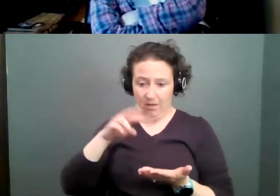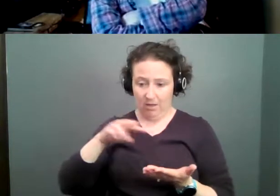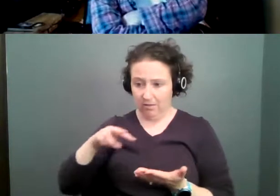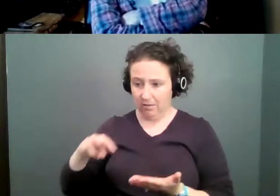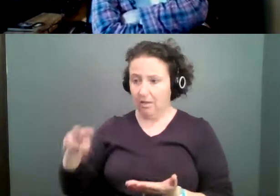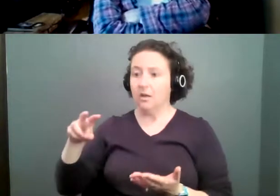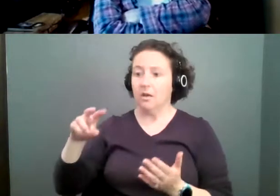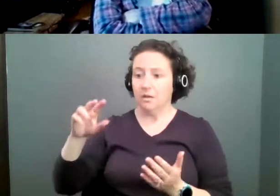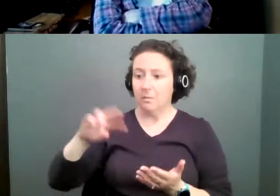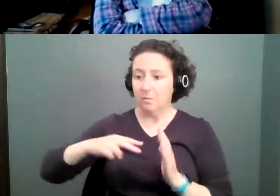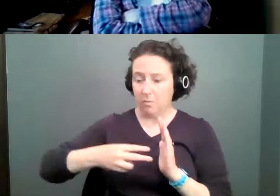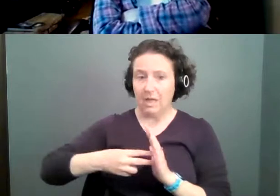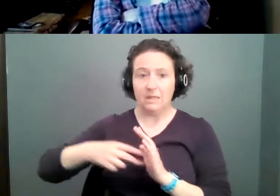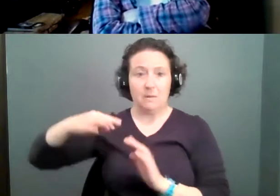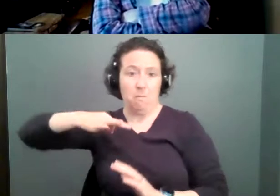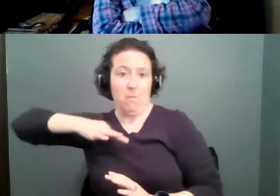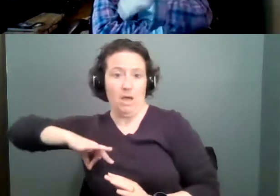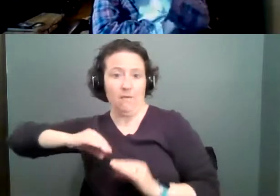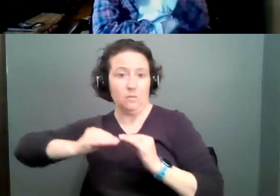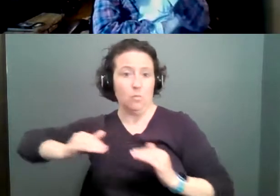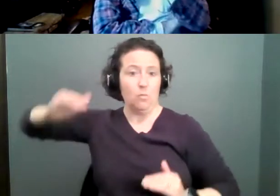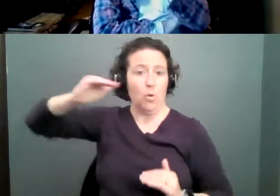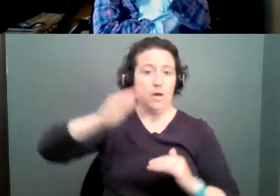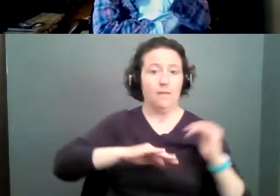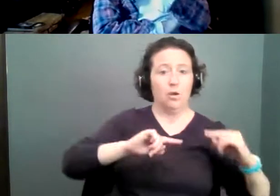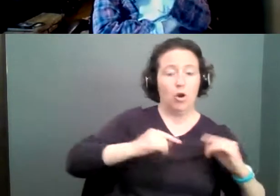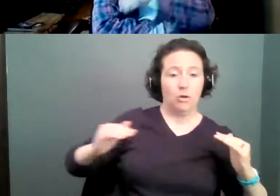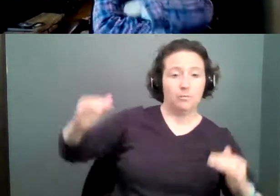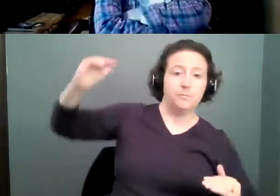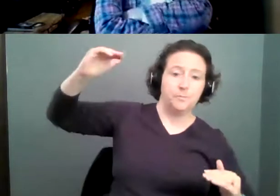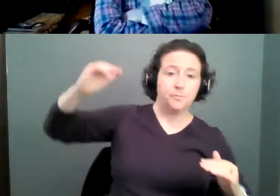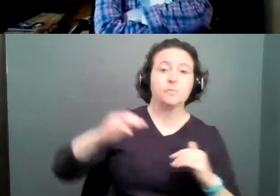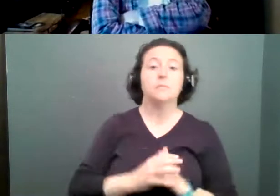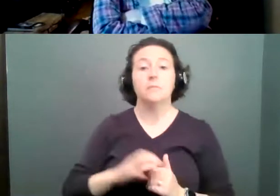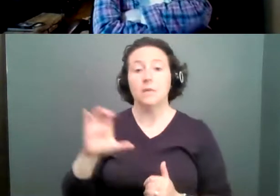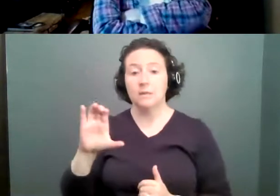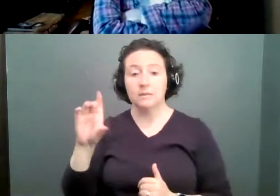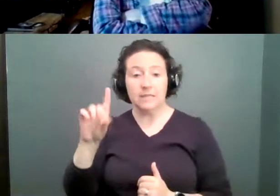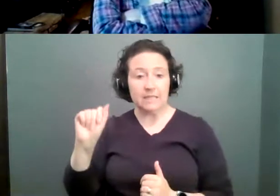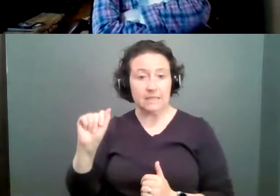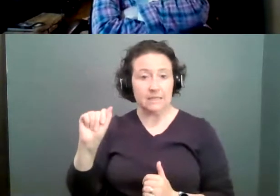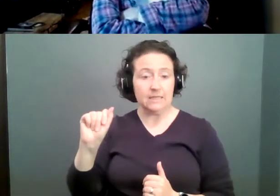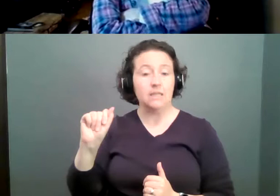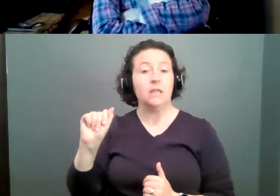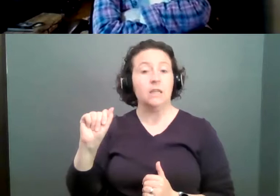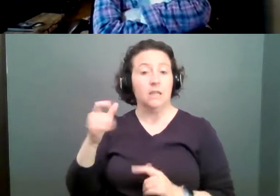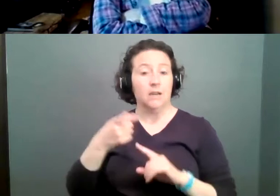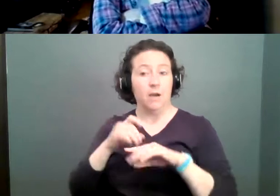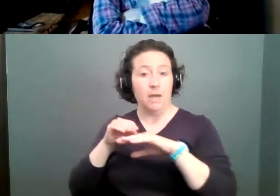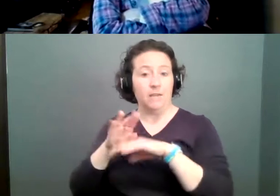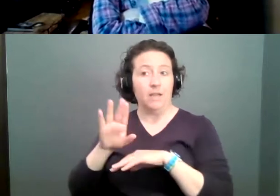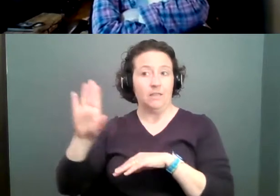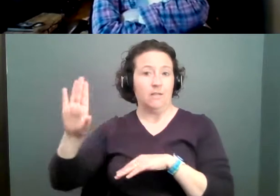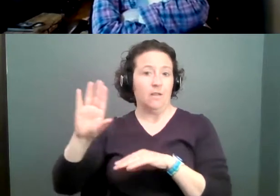harms. So that's the criteria they used. The CDC, on the advice of its